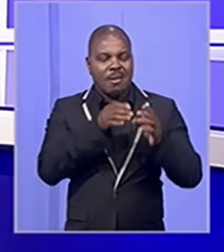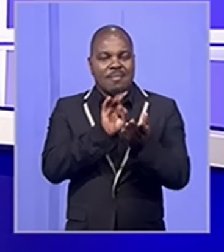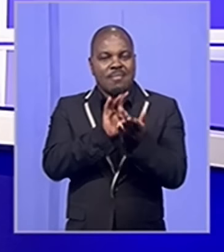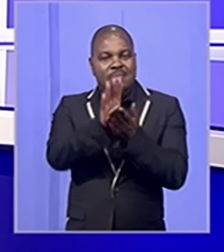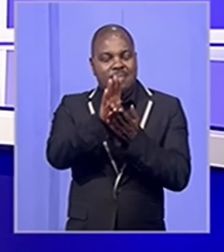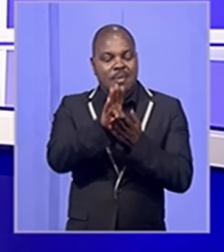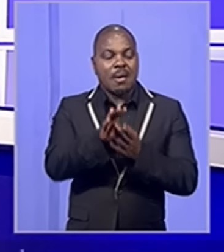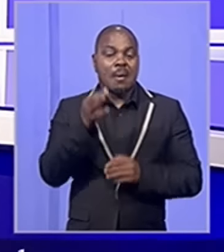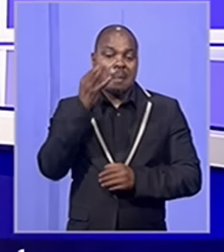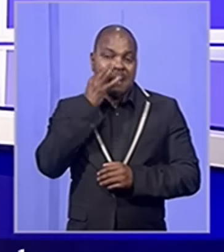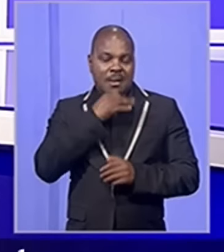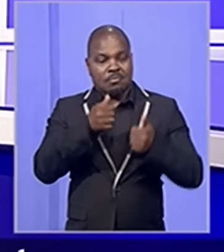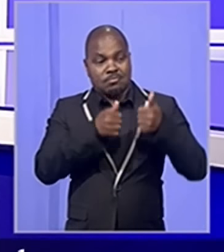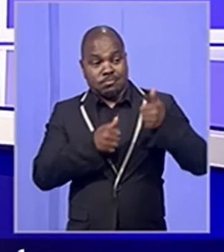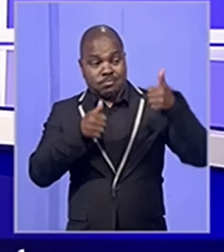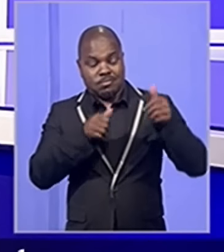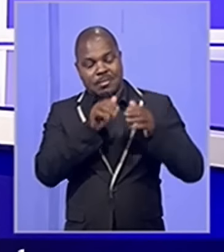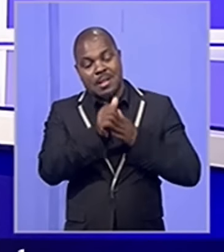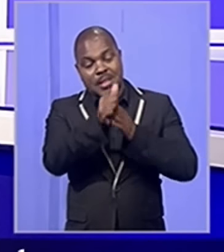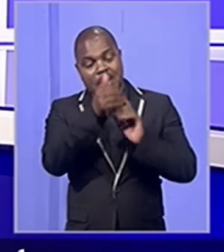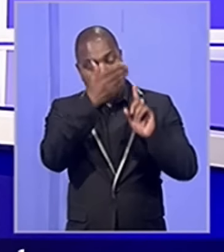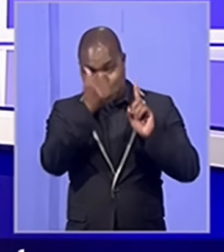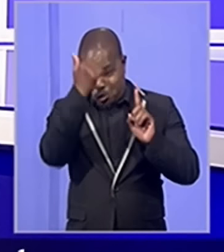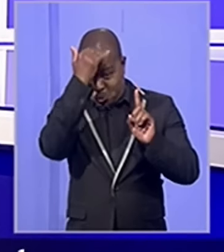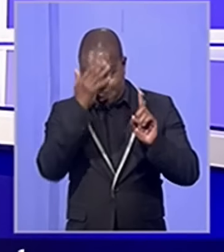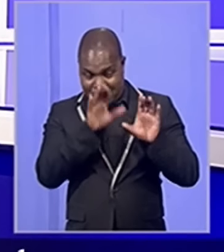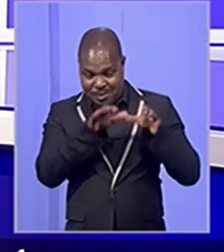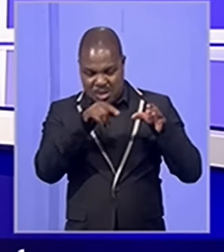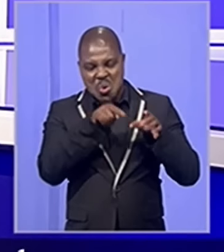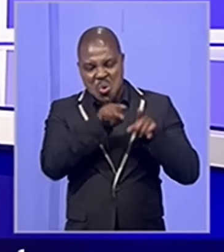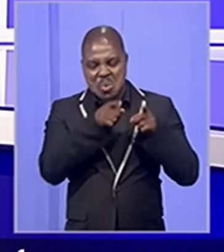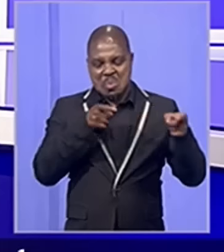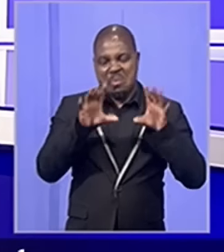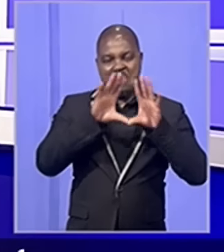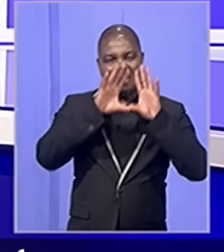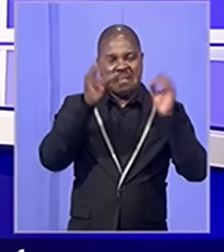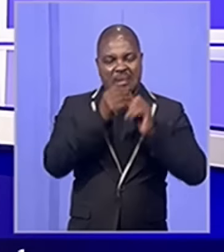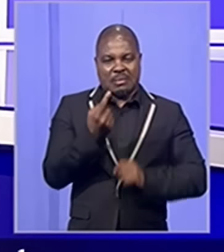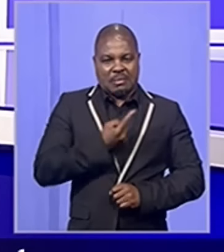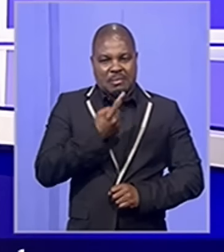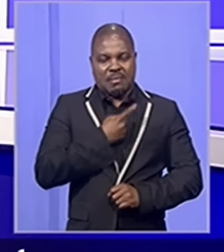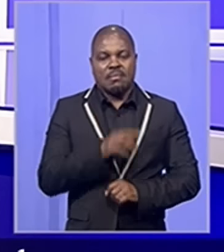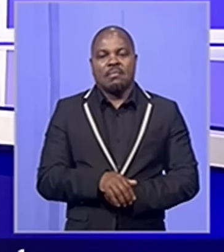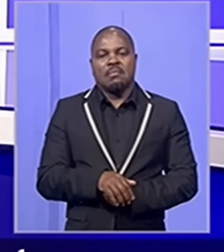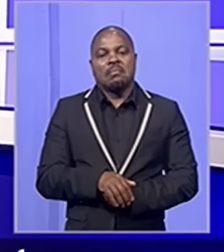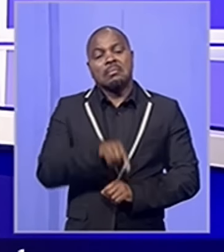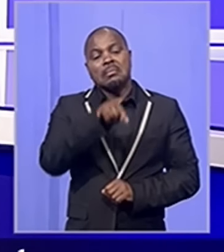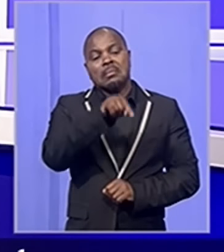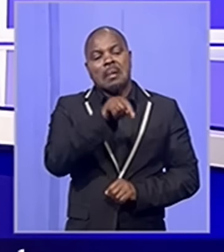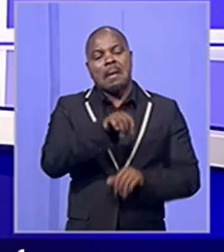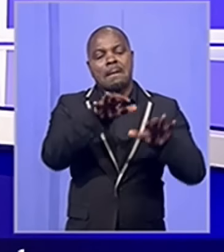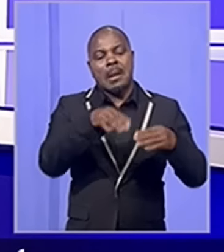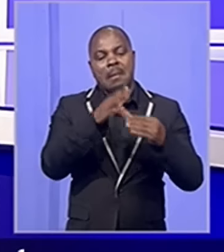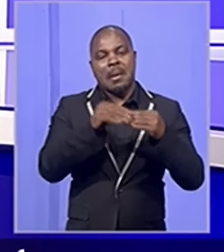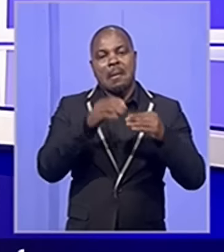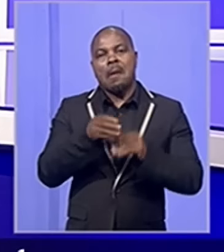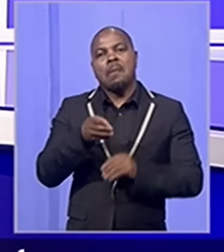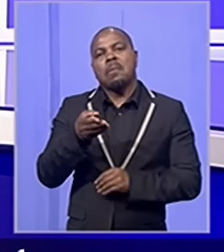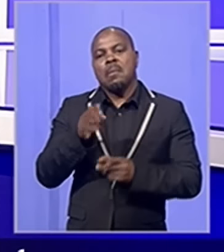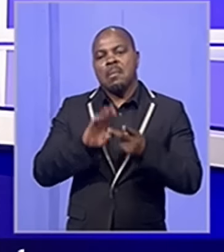tlhalositse moeteledipele wa lekoko Jacob Zuma jaaka Musa esi. Morero o gareng ga bapalamente bao ba